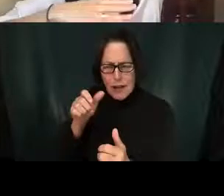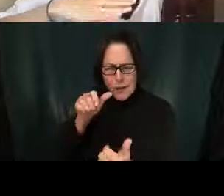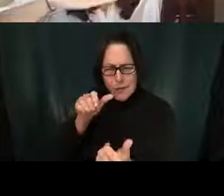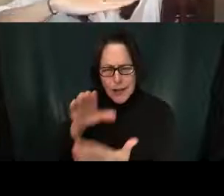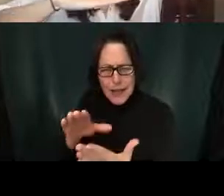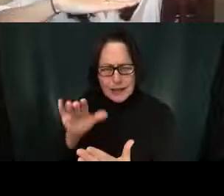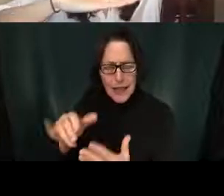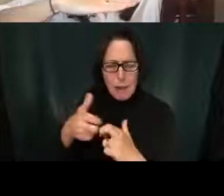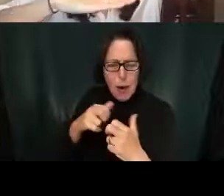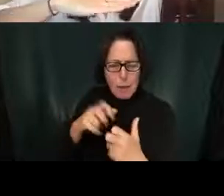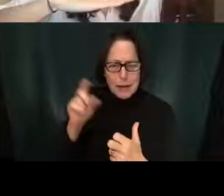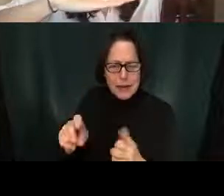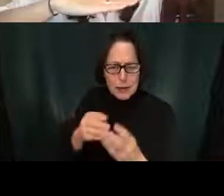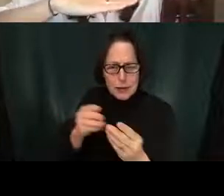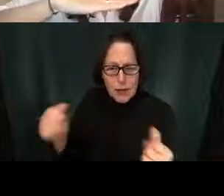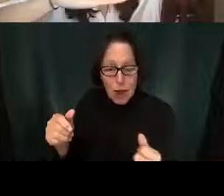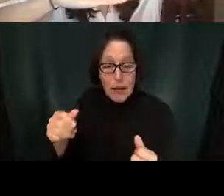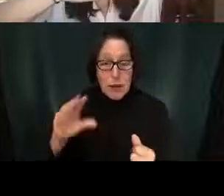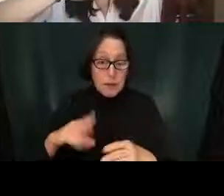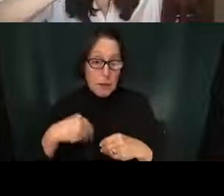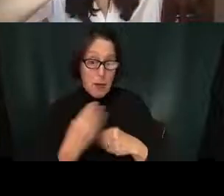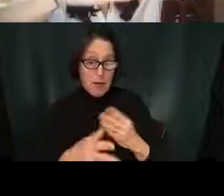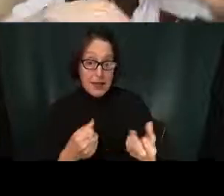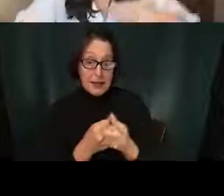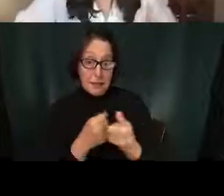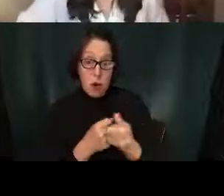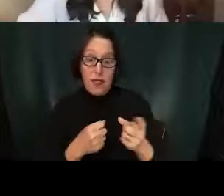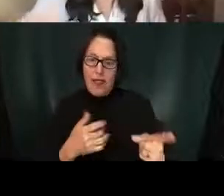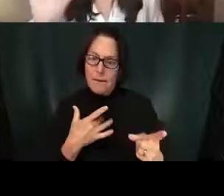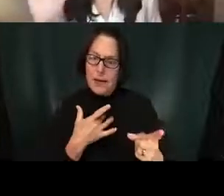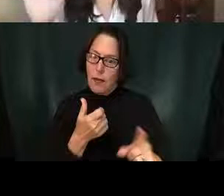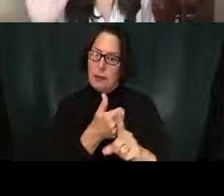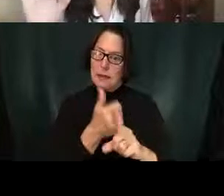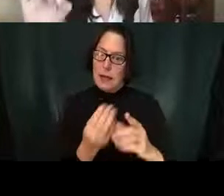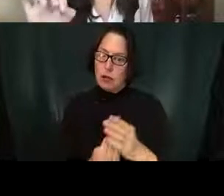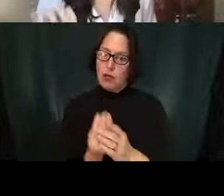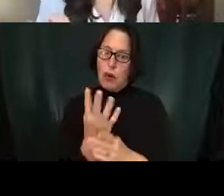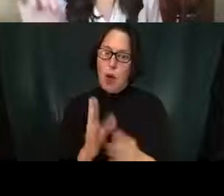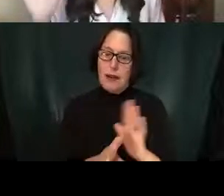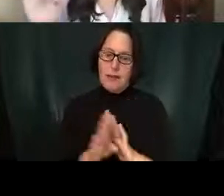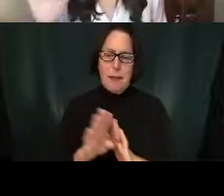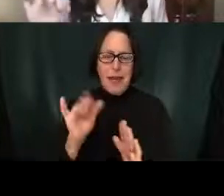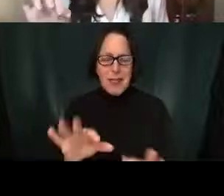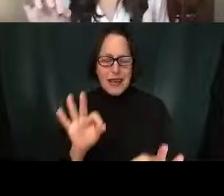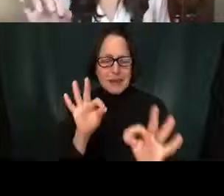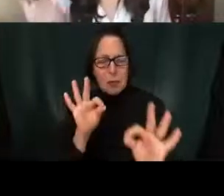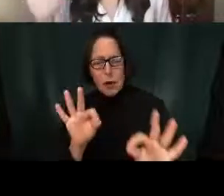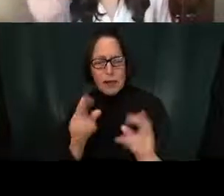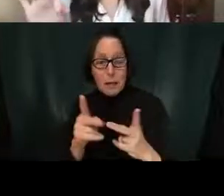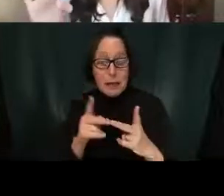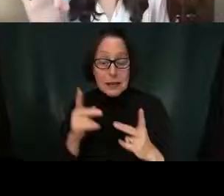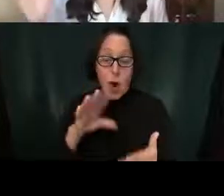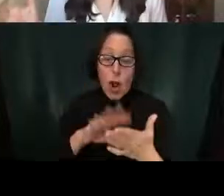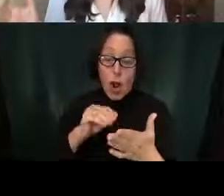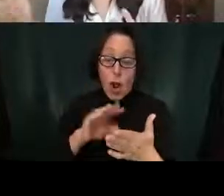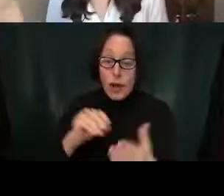solve, yet providing the right level of support so they feel like they're growing and developing. And this is the sweet spot of the learning zone. And it's